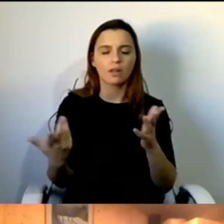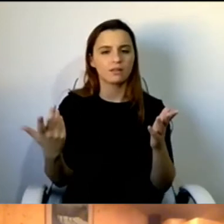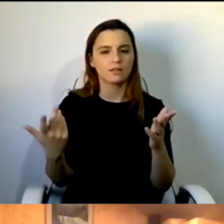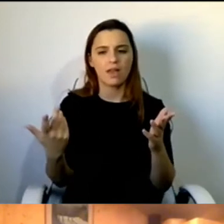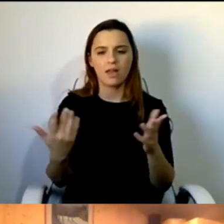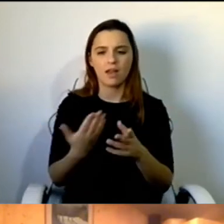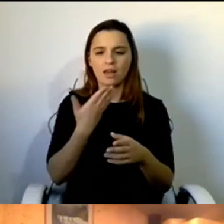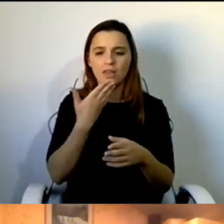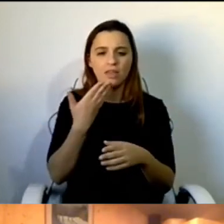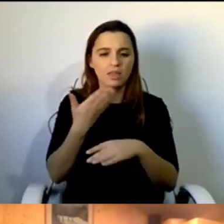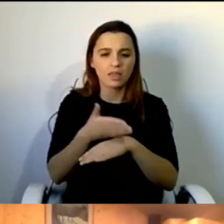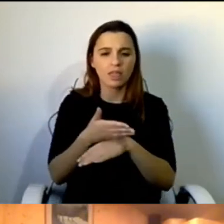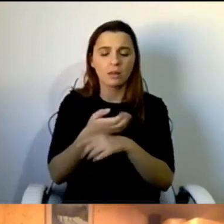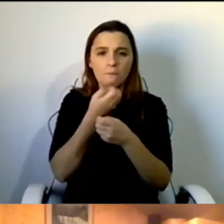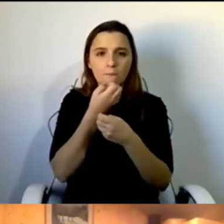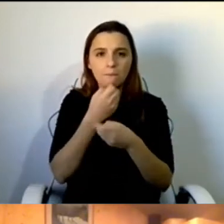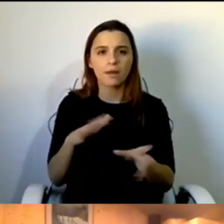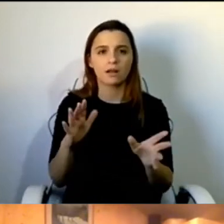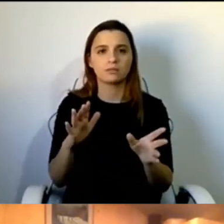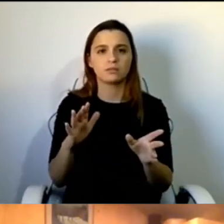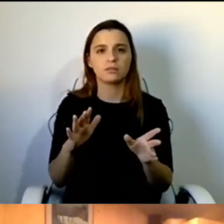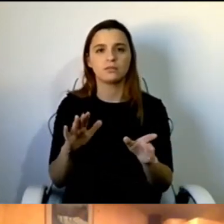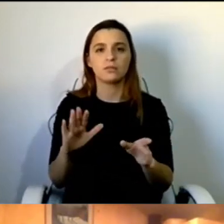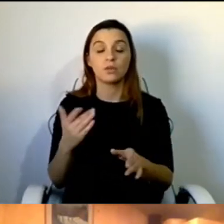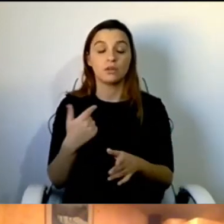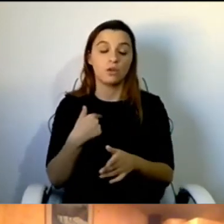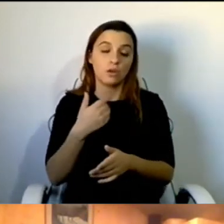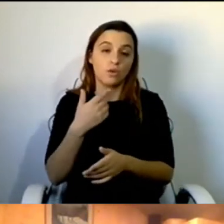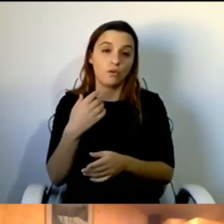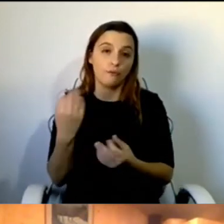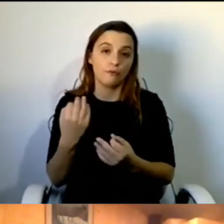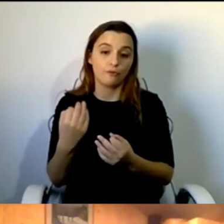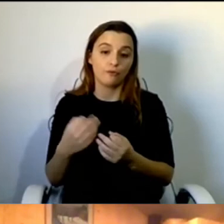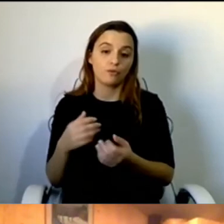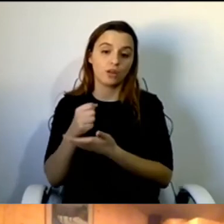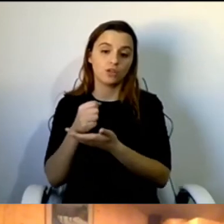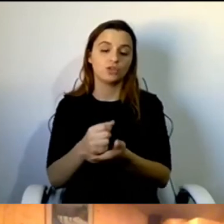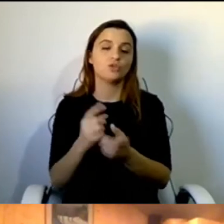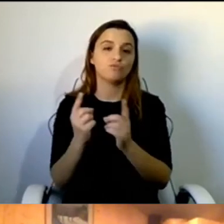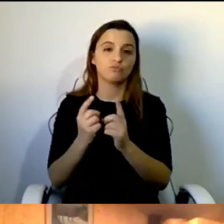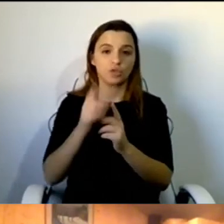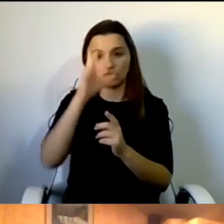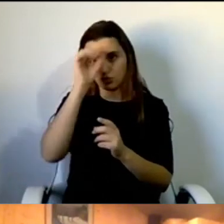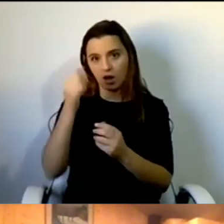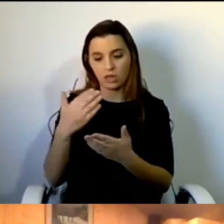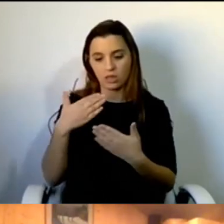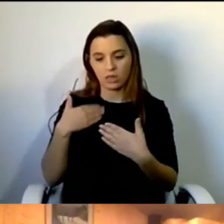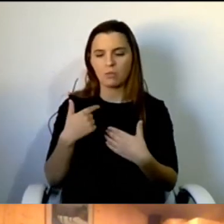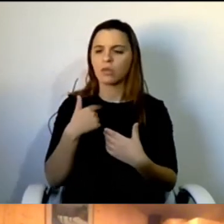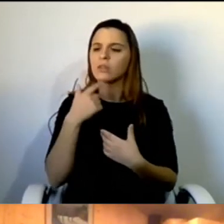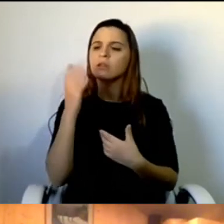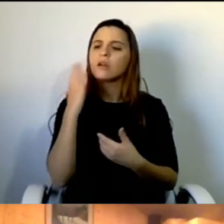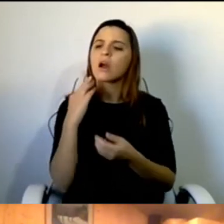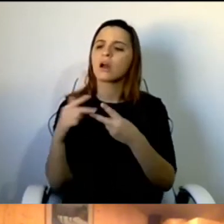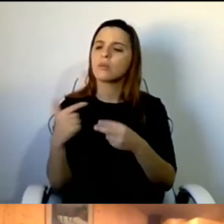state in 2012, I was sent to the municipality. The municipality said I had the right to personal assistance, but